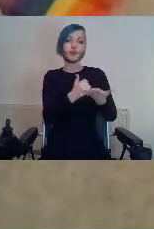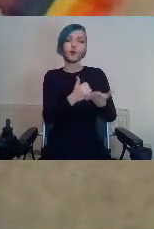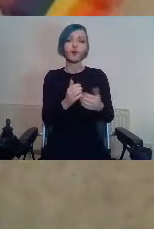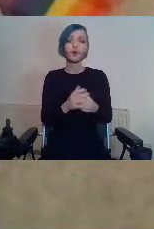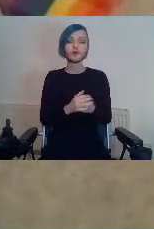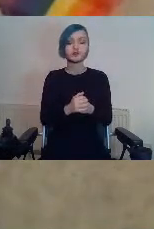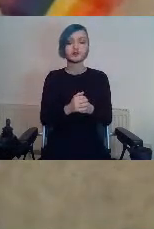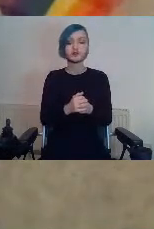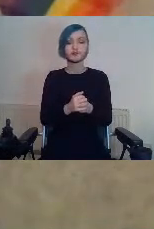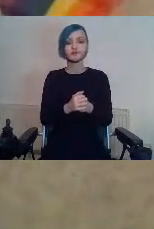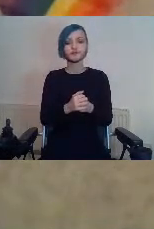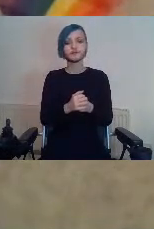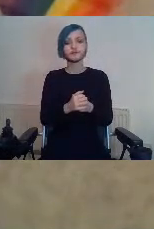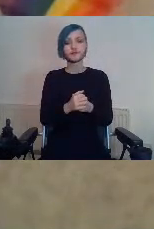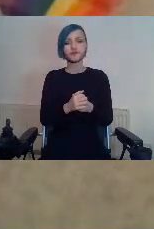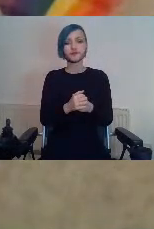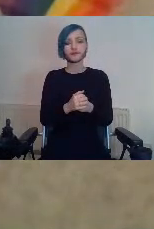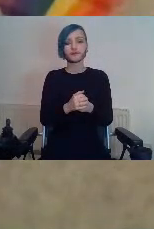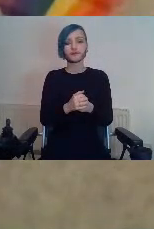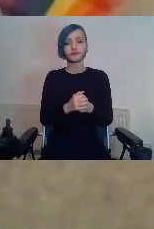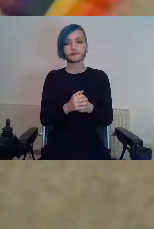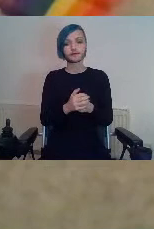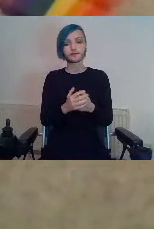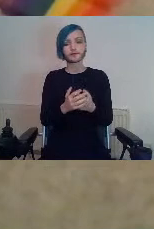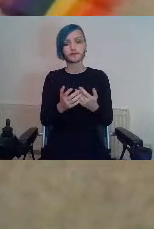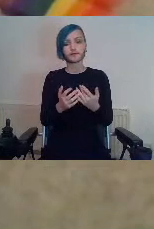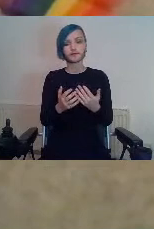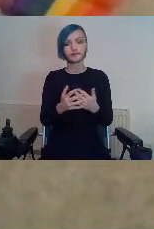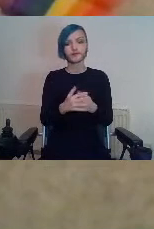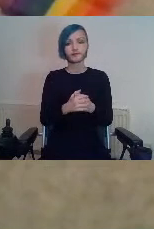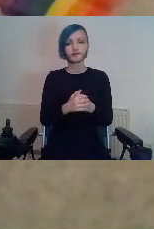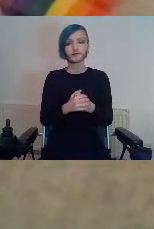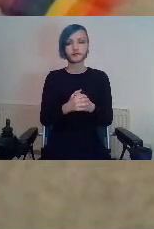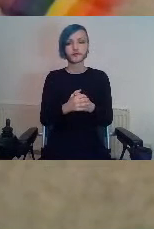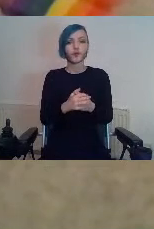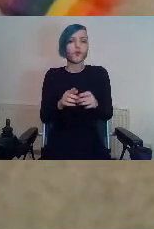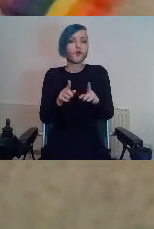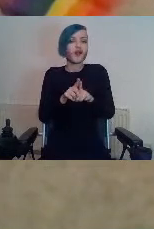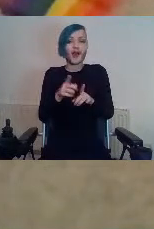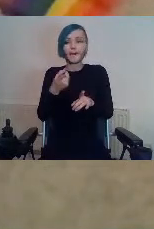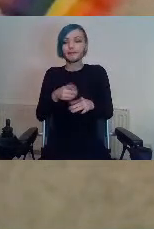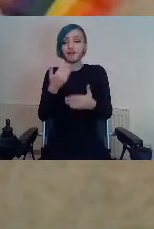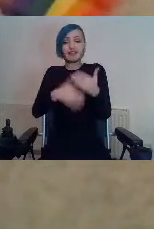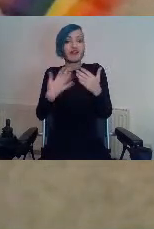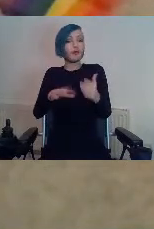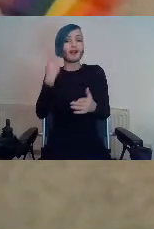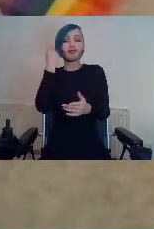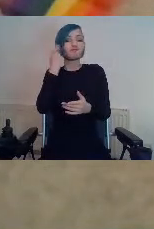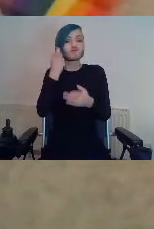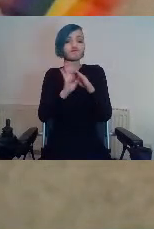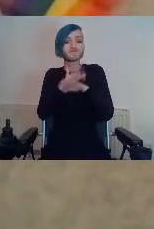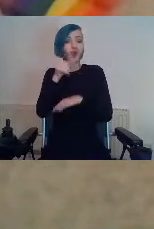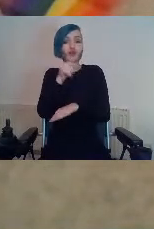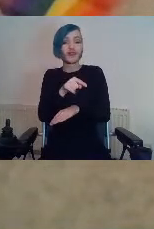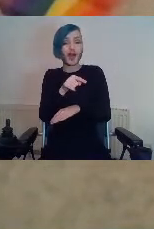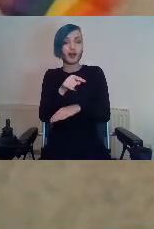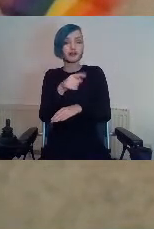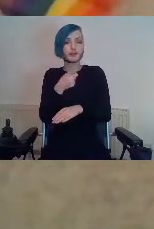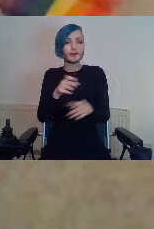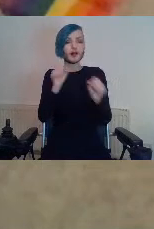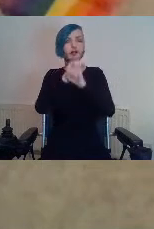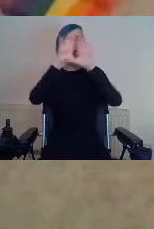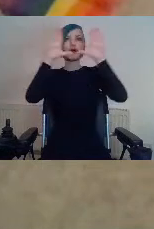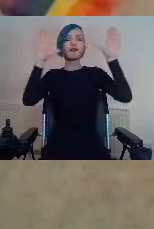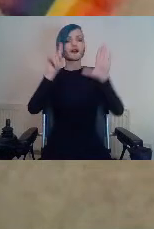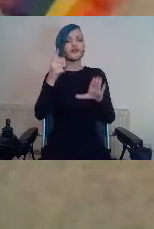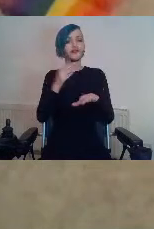like in mind anything about that question, let's say. So I think that we could